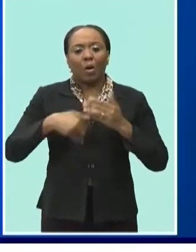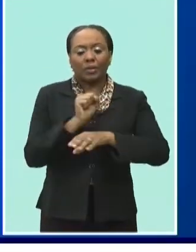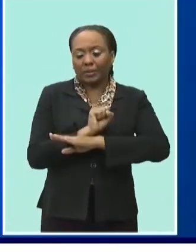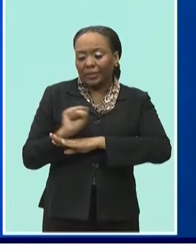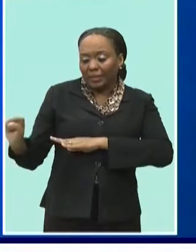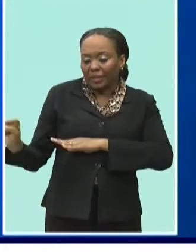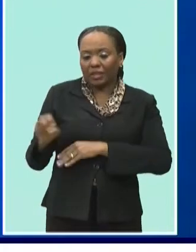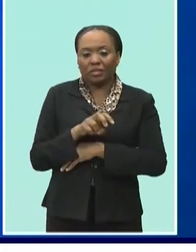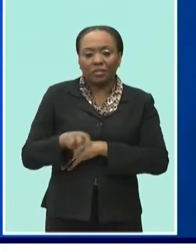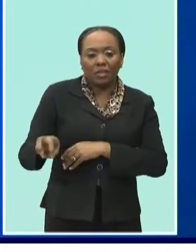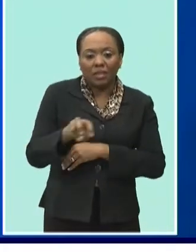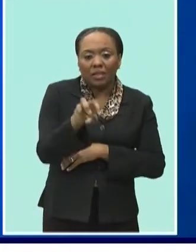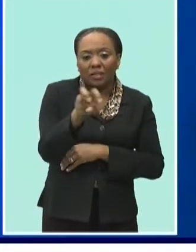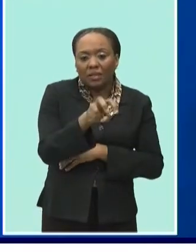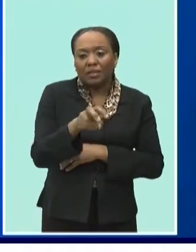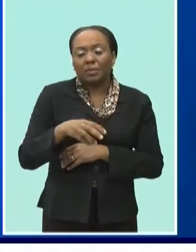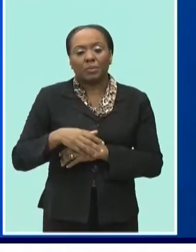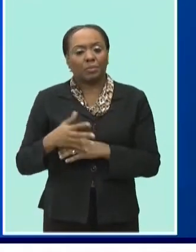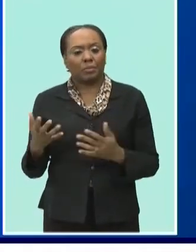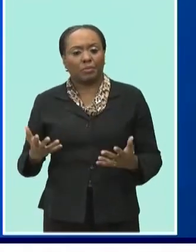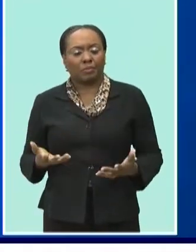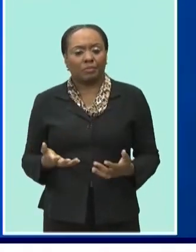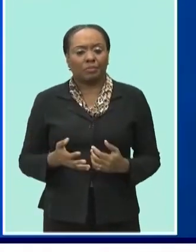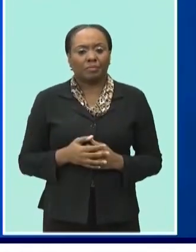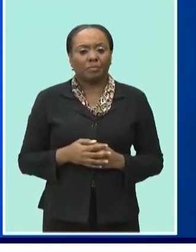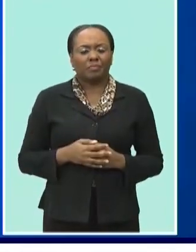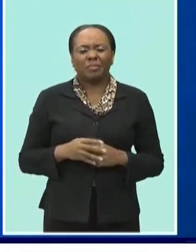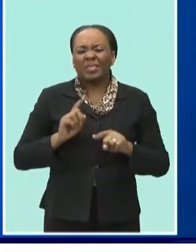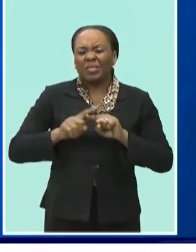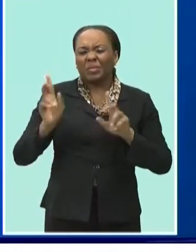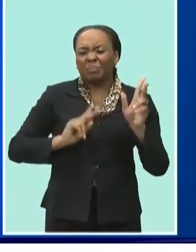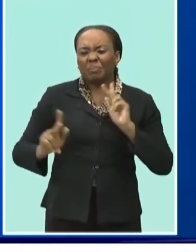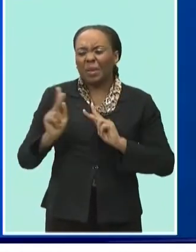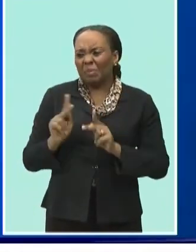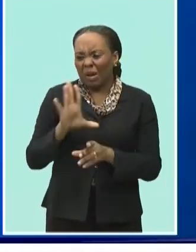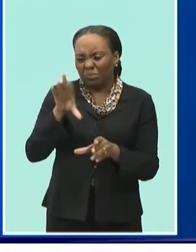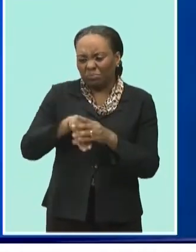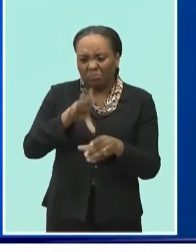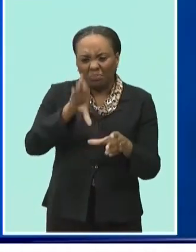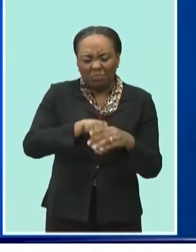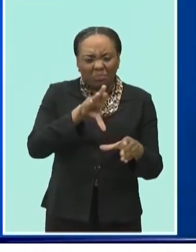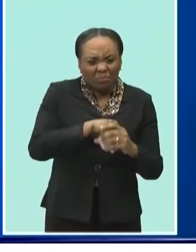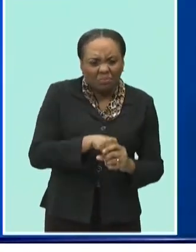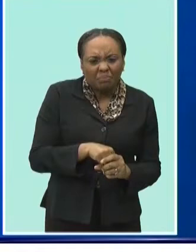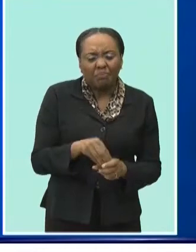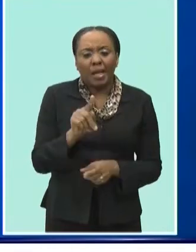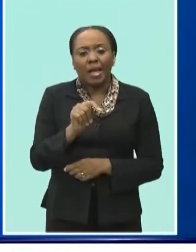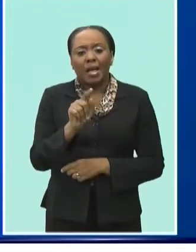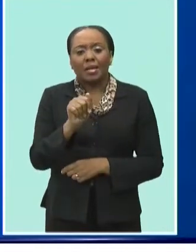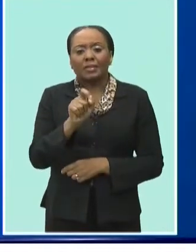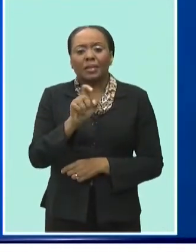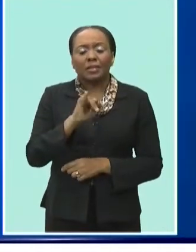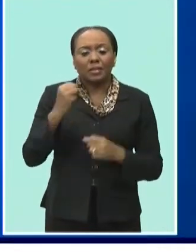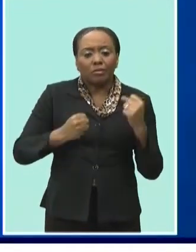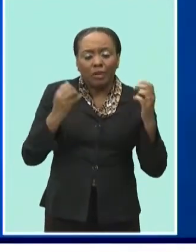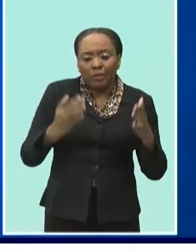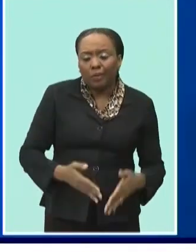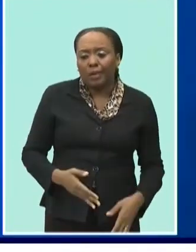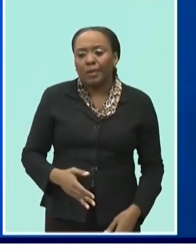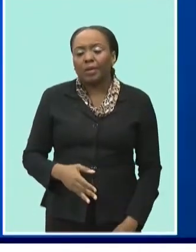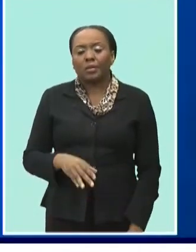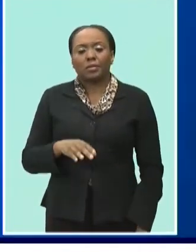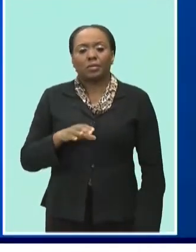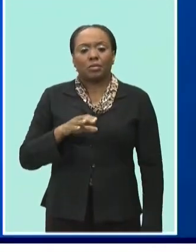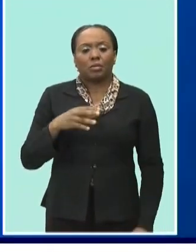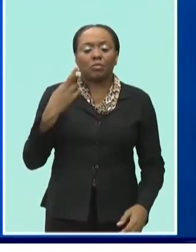all the transport people, everybody, you know, as I mentioned before, taxi drivers, all the bars and